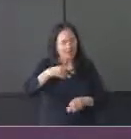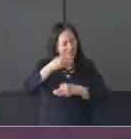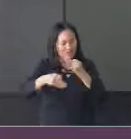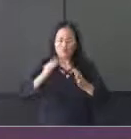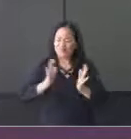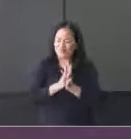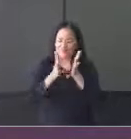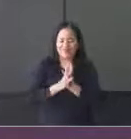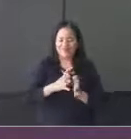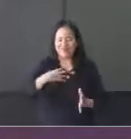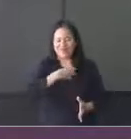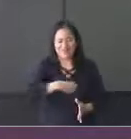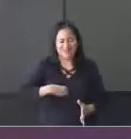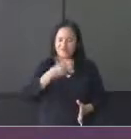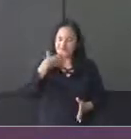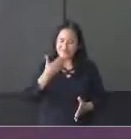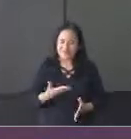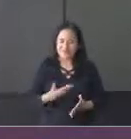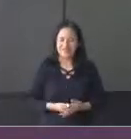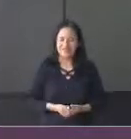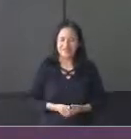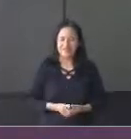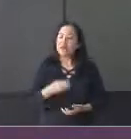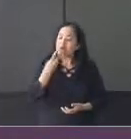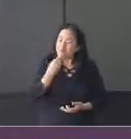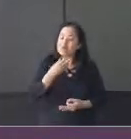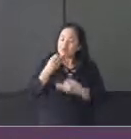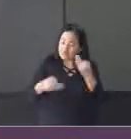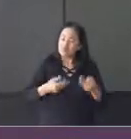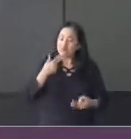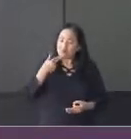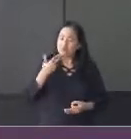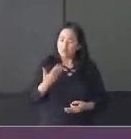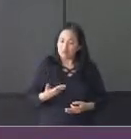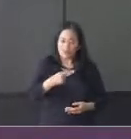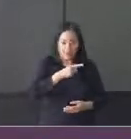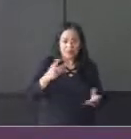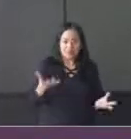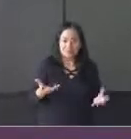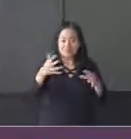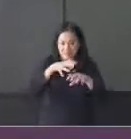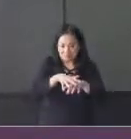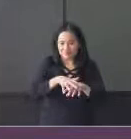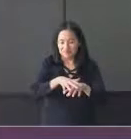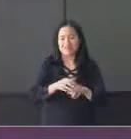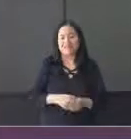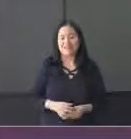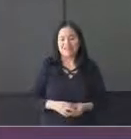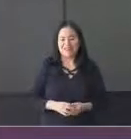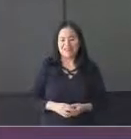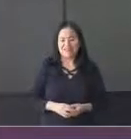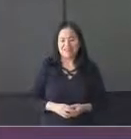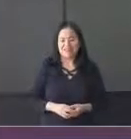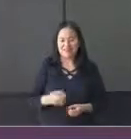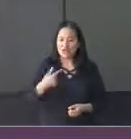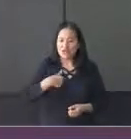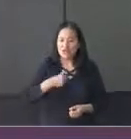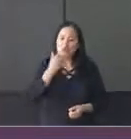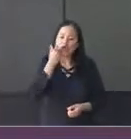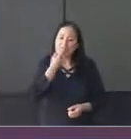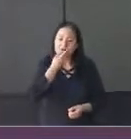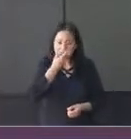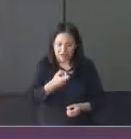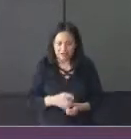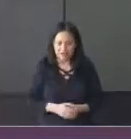and very enthusiastic contest. So everything is useful for this integration. I'm going to wrap up by saying that